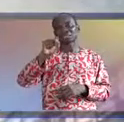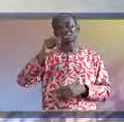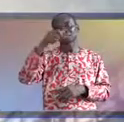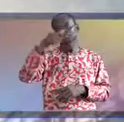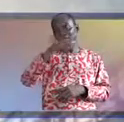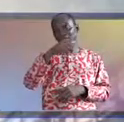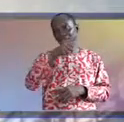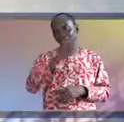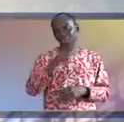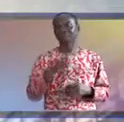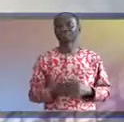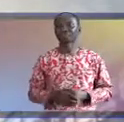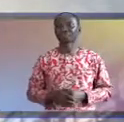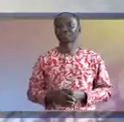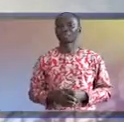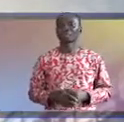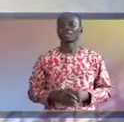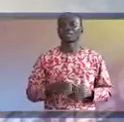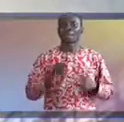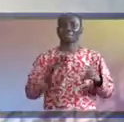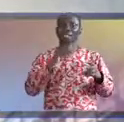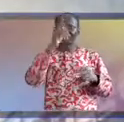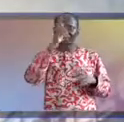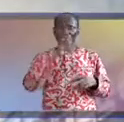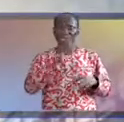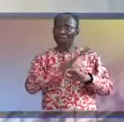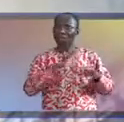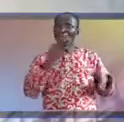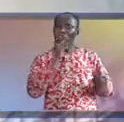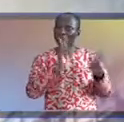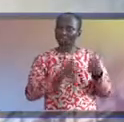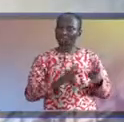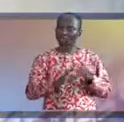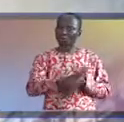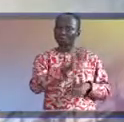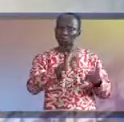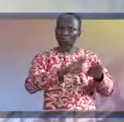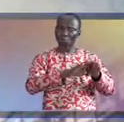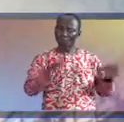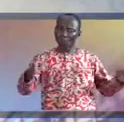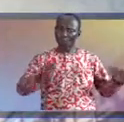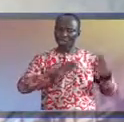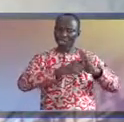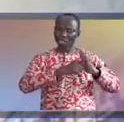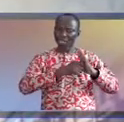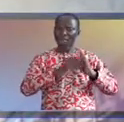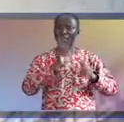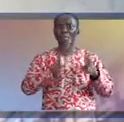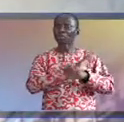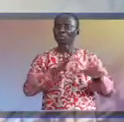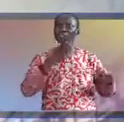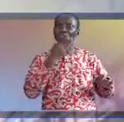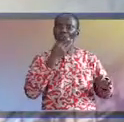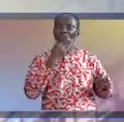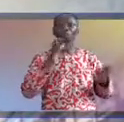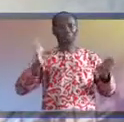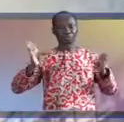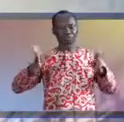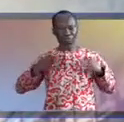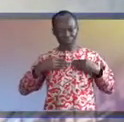no epono kwan na wo a obeti asempa no agye di no se ye bo wesu wo nsuo mu a